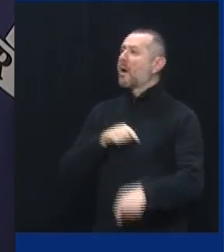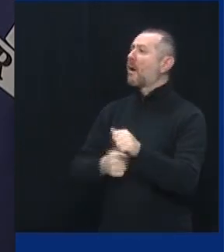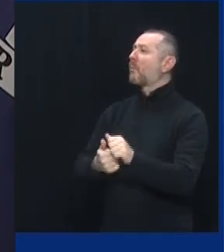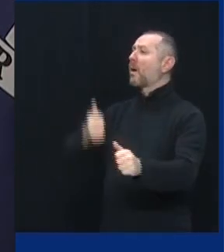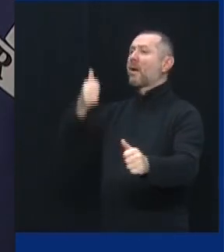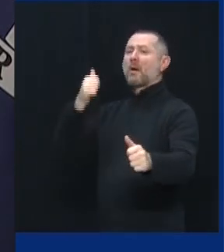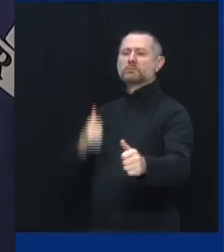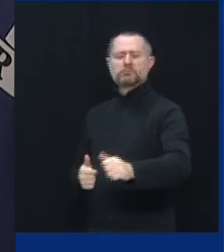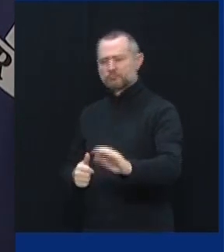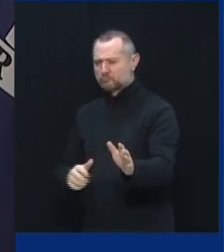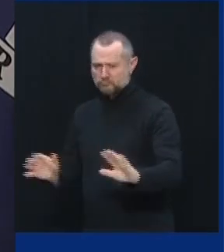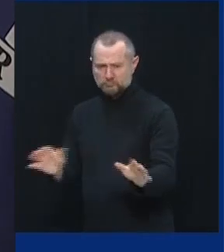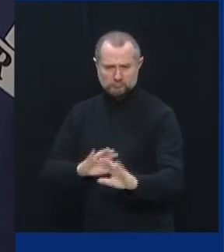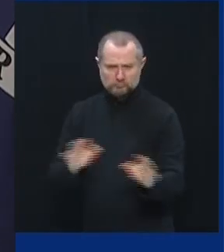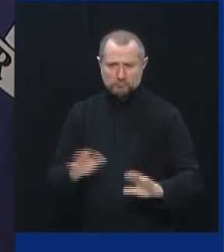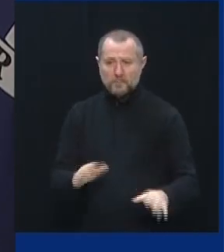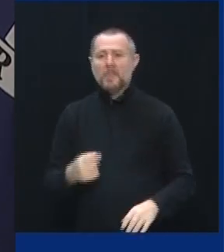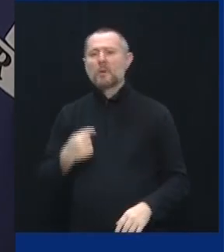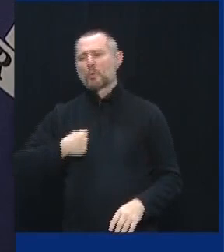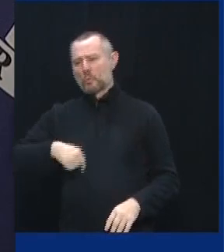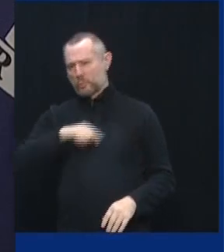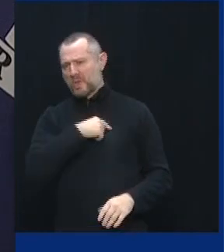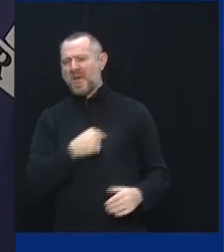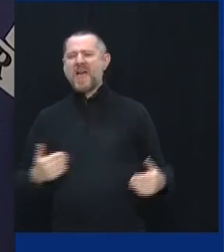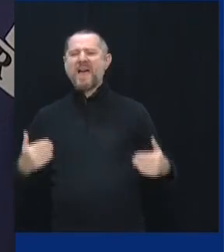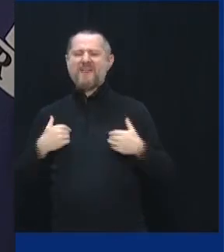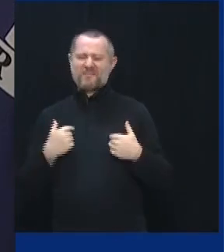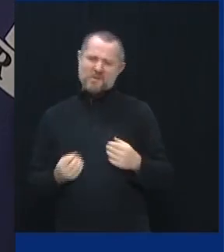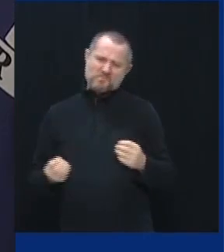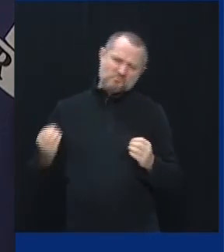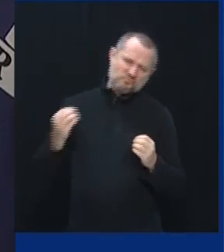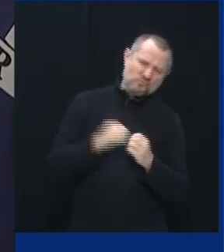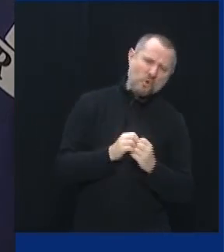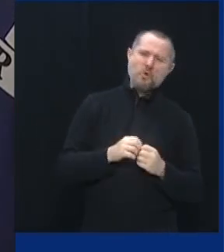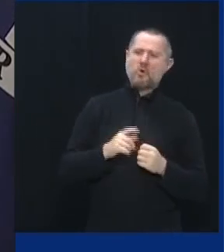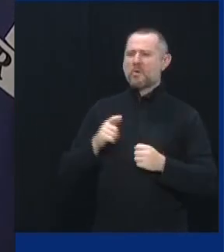than supply. We don't have